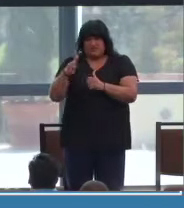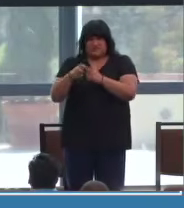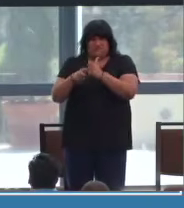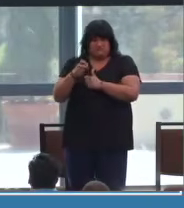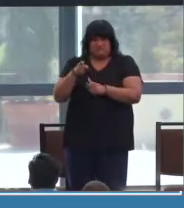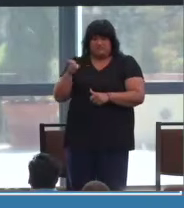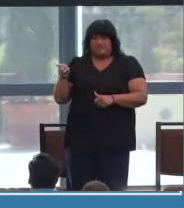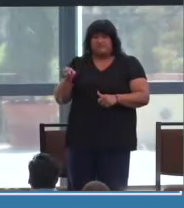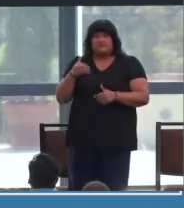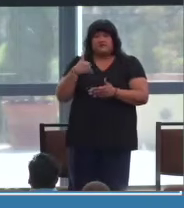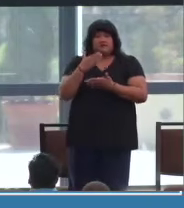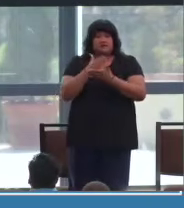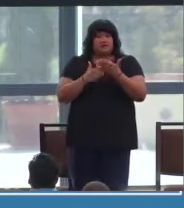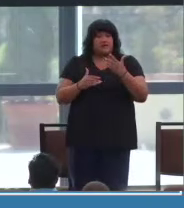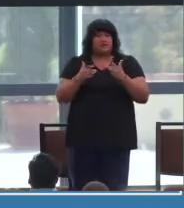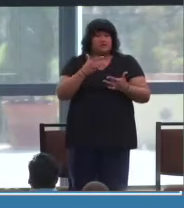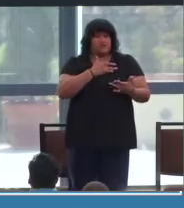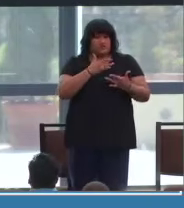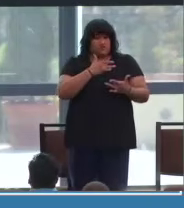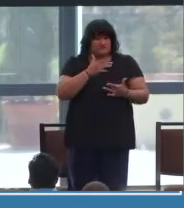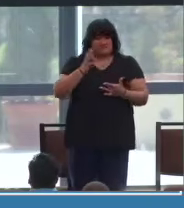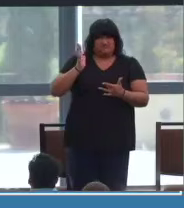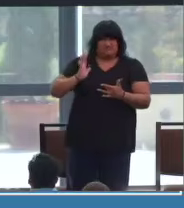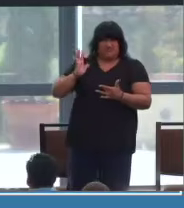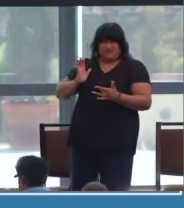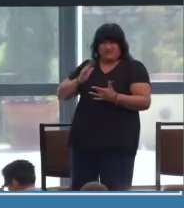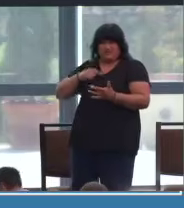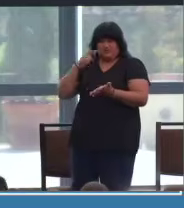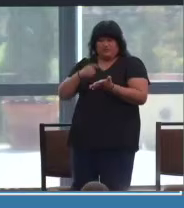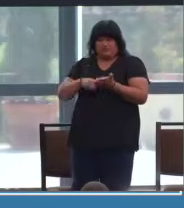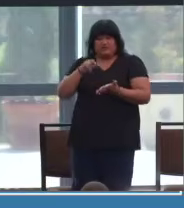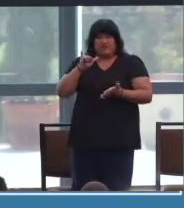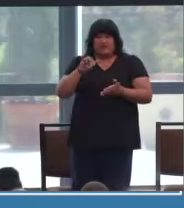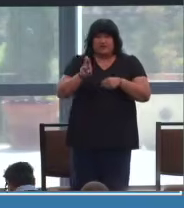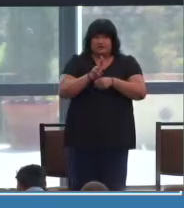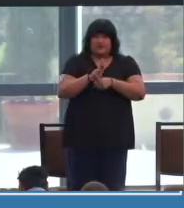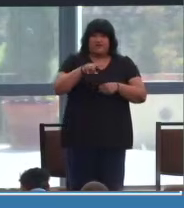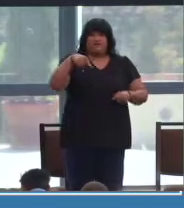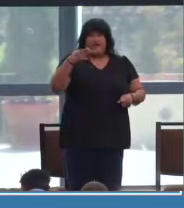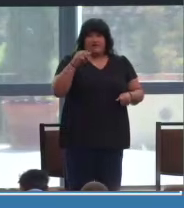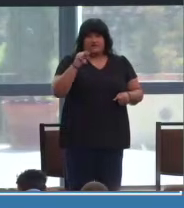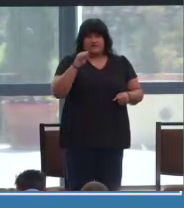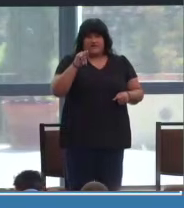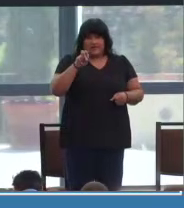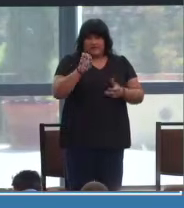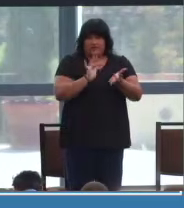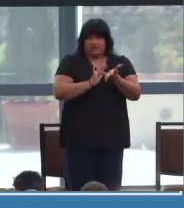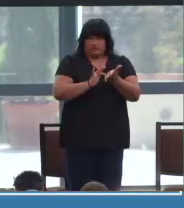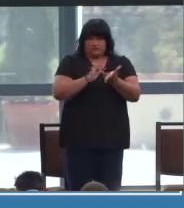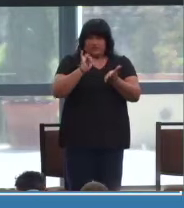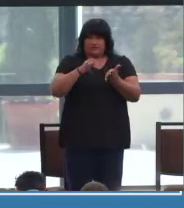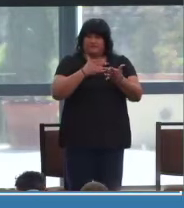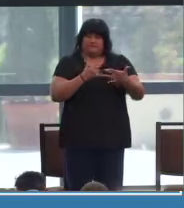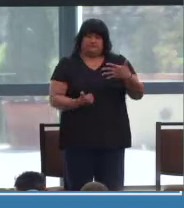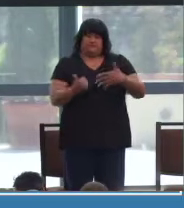have been some concerns in the past with using some of the bisphosphonate medications that are usually first line in premenopausal